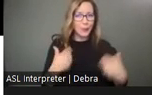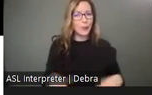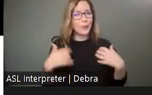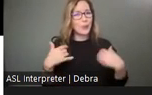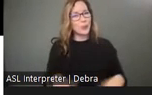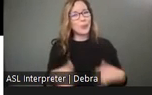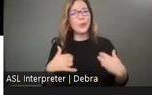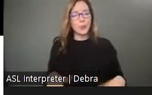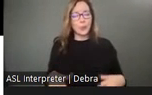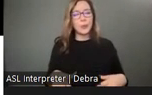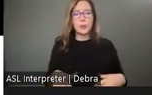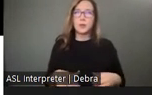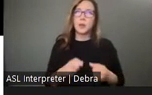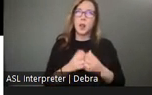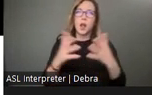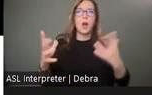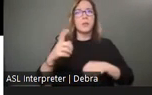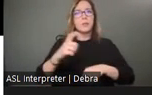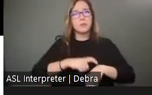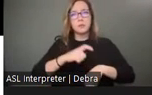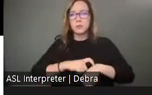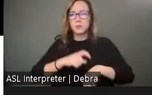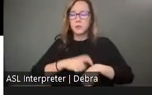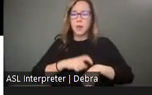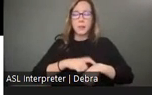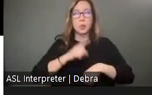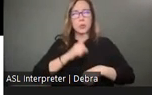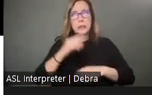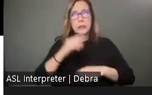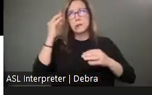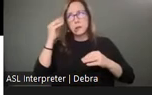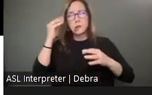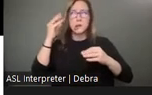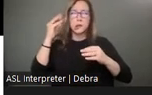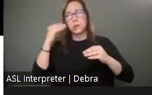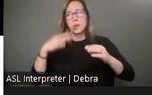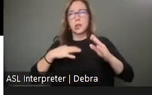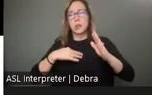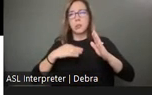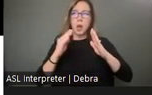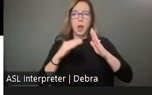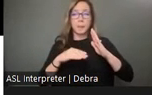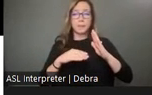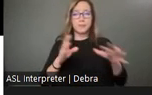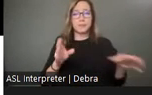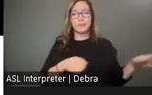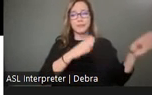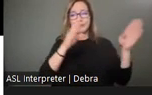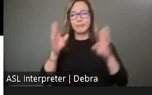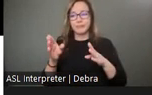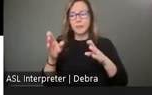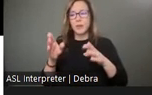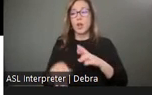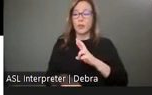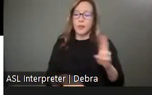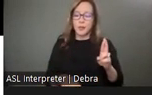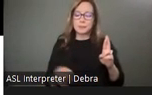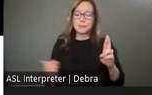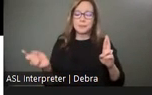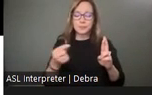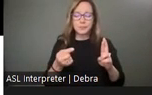also something that takes a lot of time to really think through and apply for. On the right-hand side, the modern approach